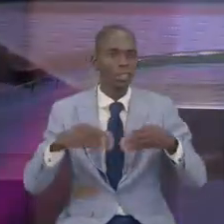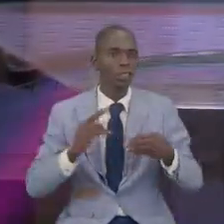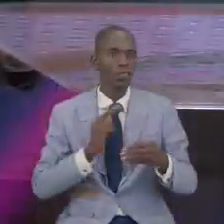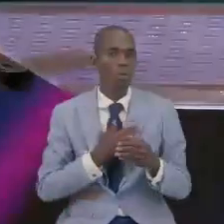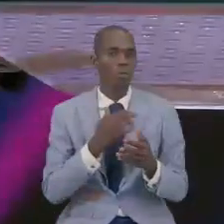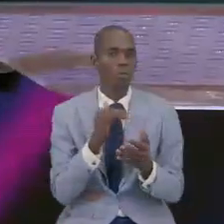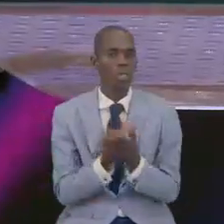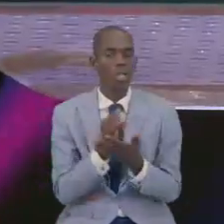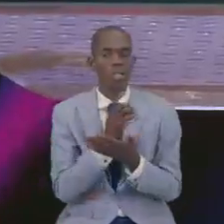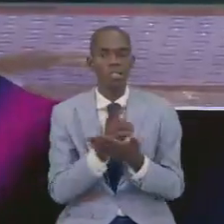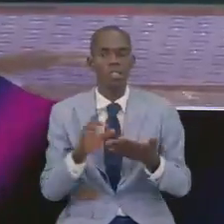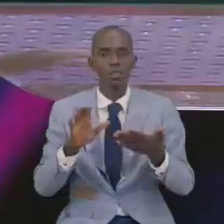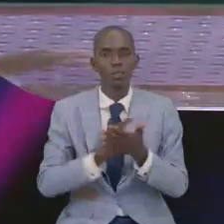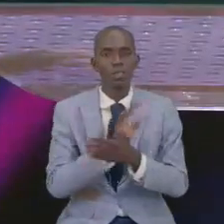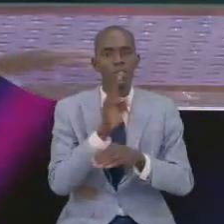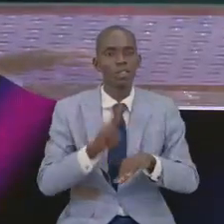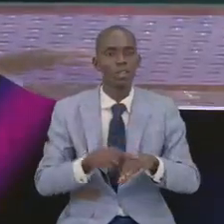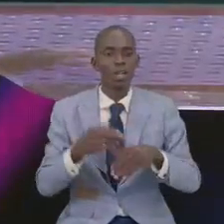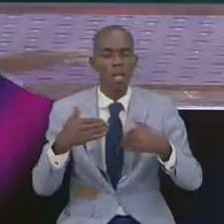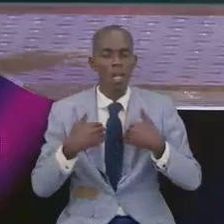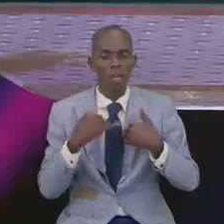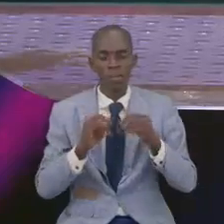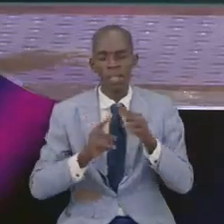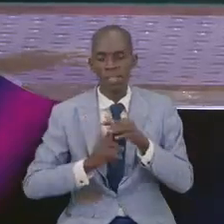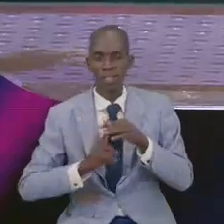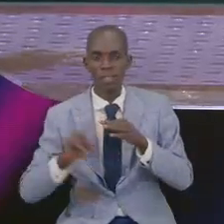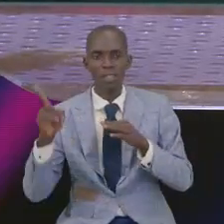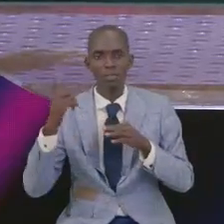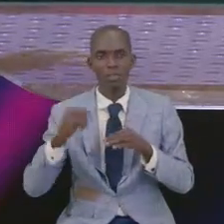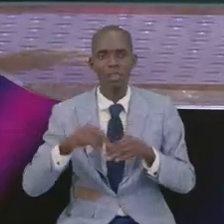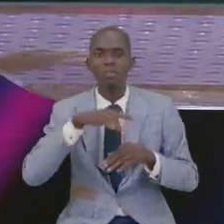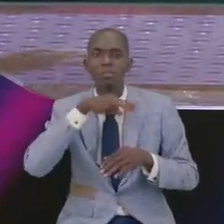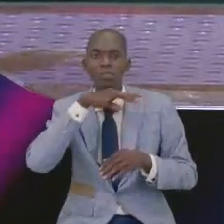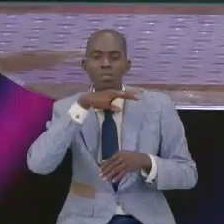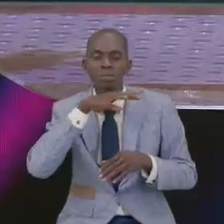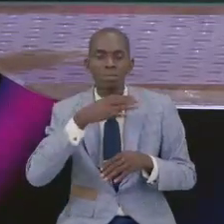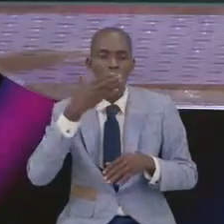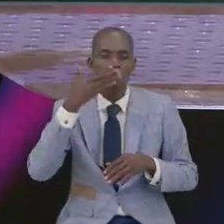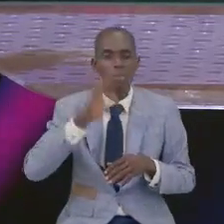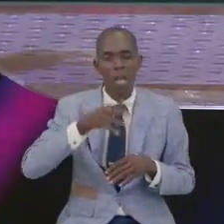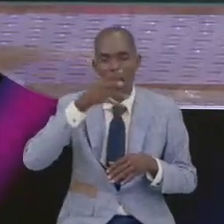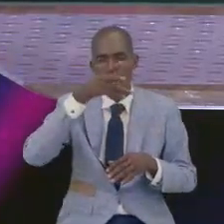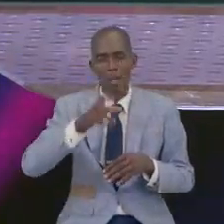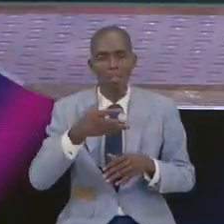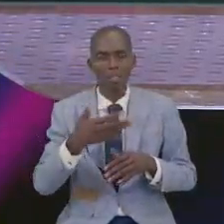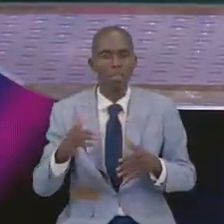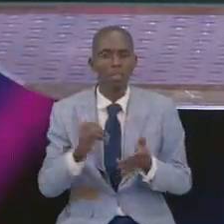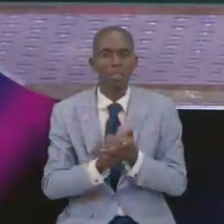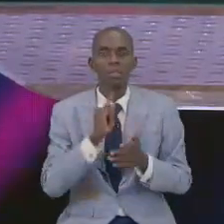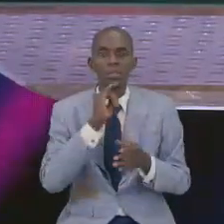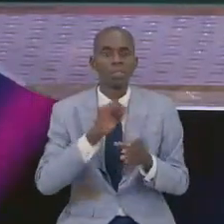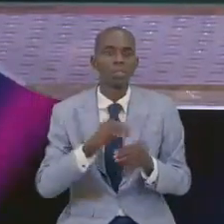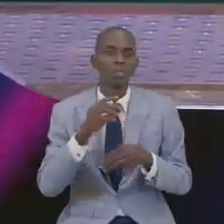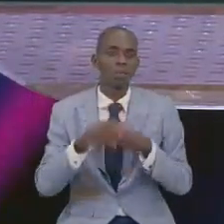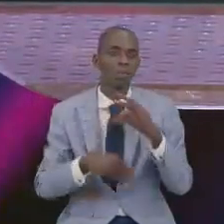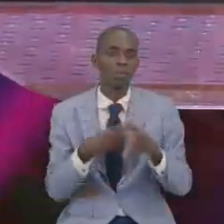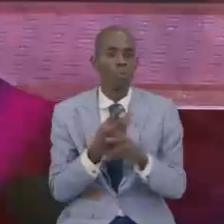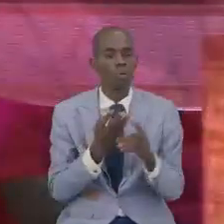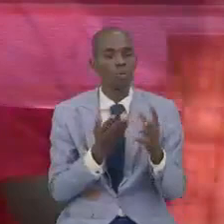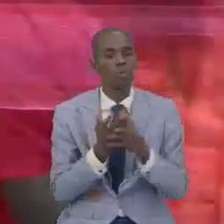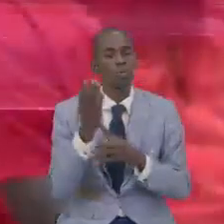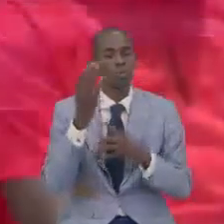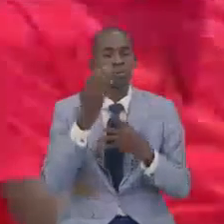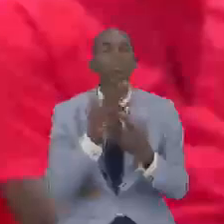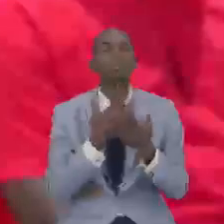nature, having escaped the corruption that is in the world through lust. The knowledge of Christ coming